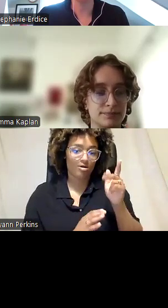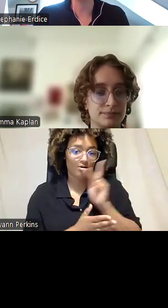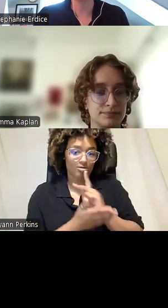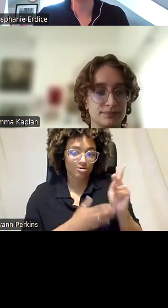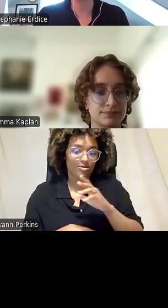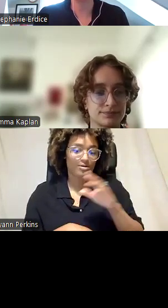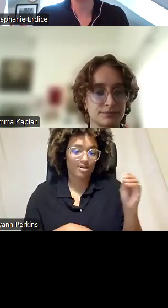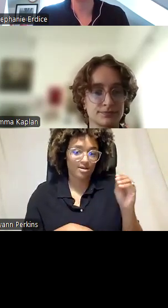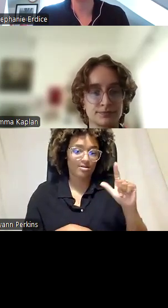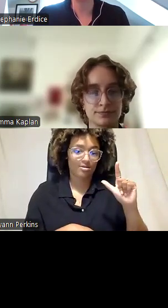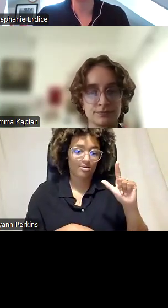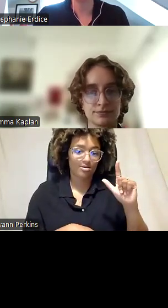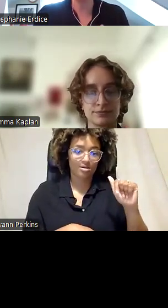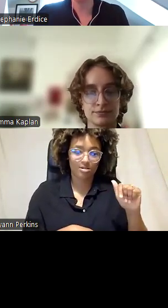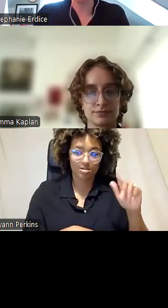well.